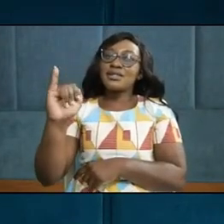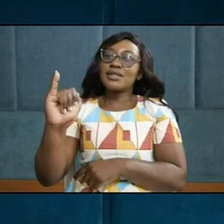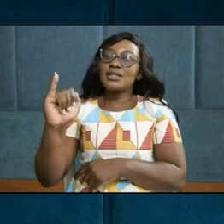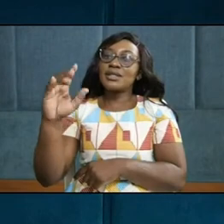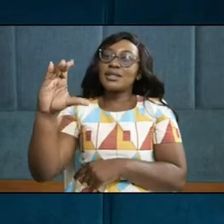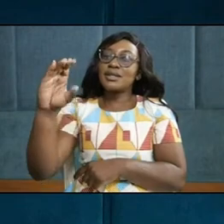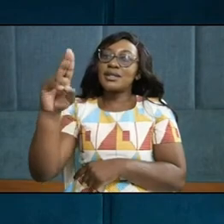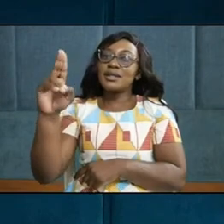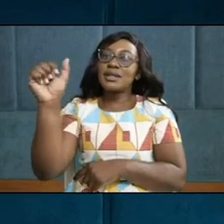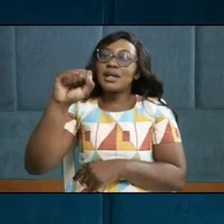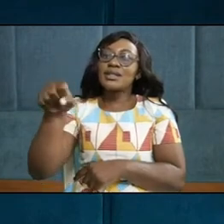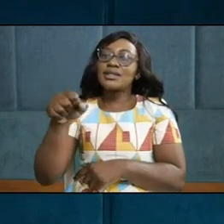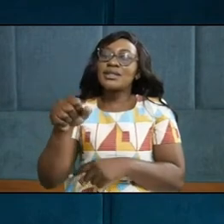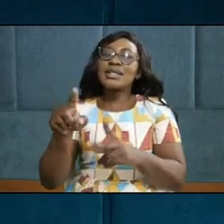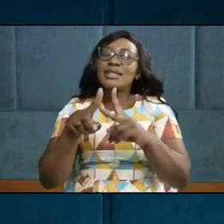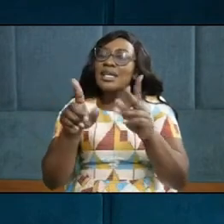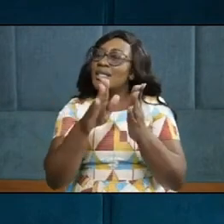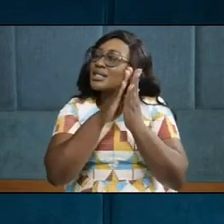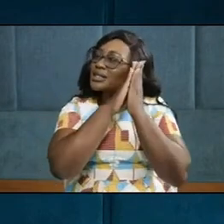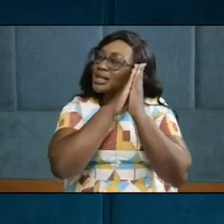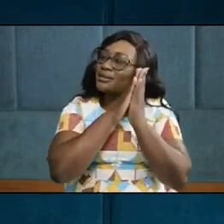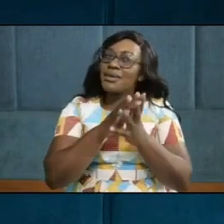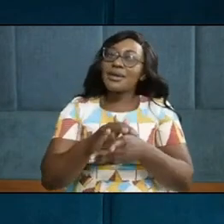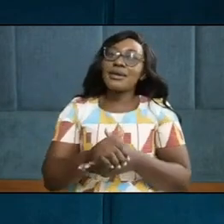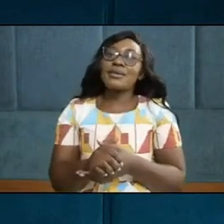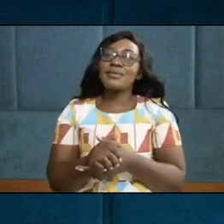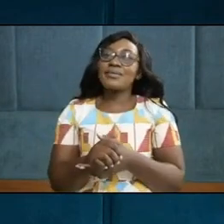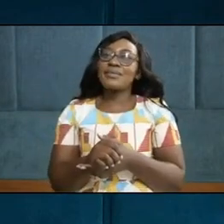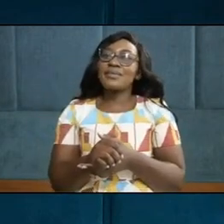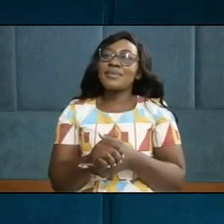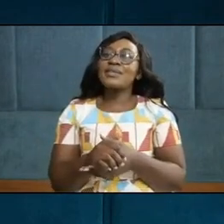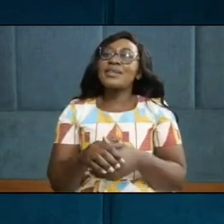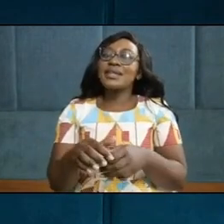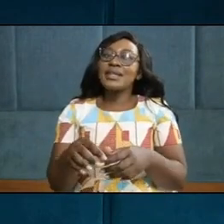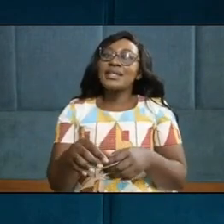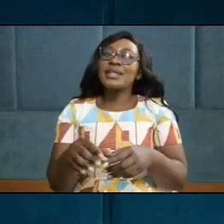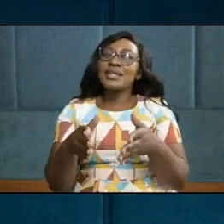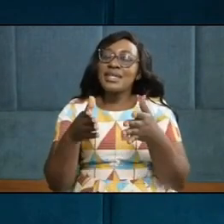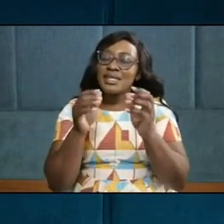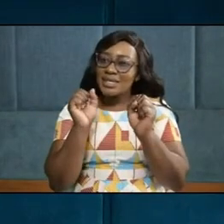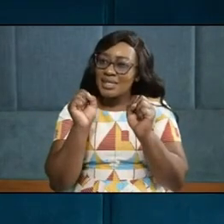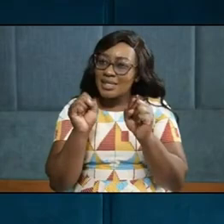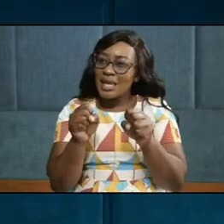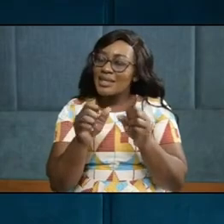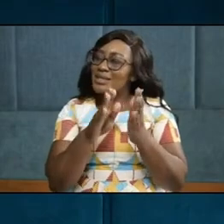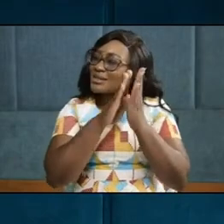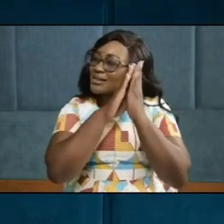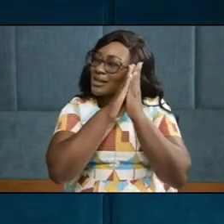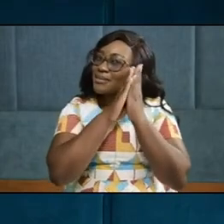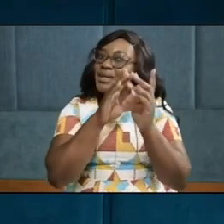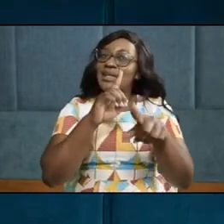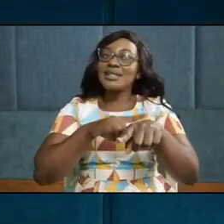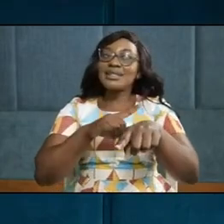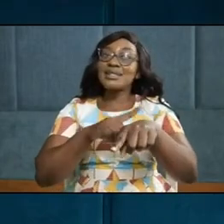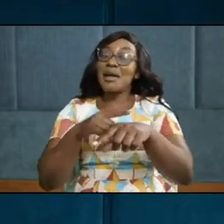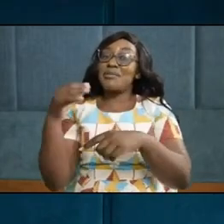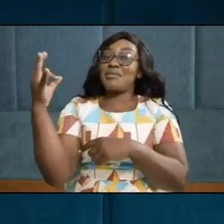He started dozing off as Paul preached. Ah, so he was dozing off as Paul preached.